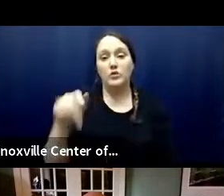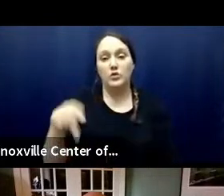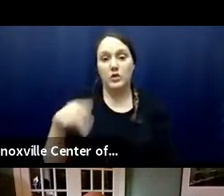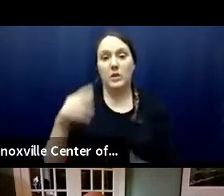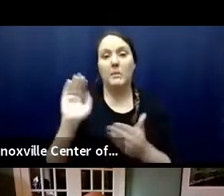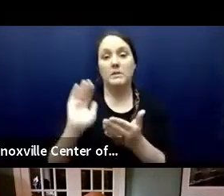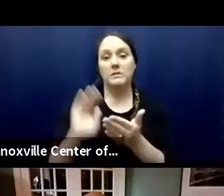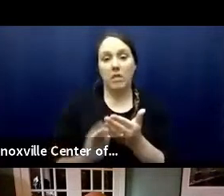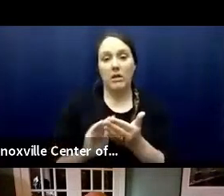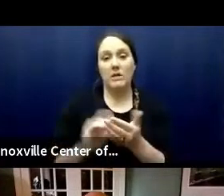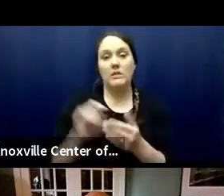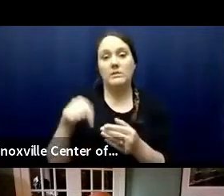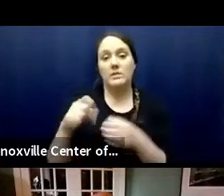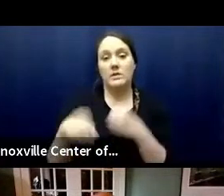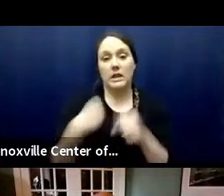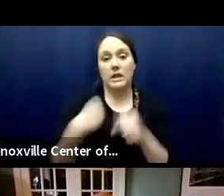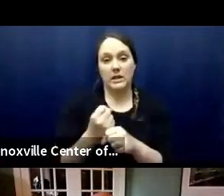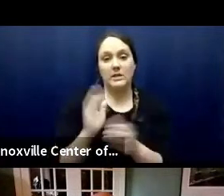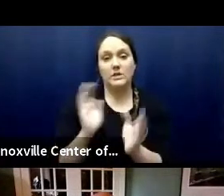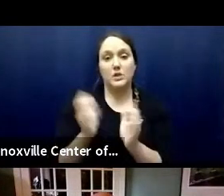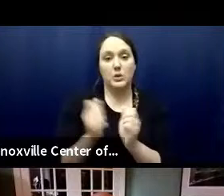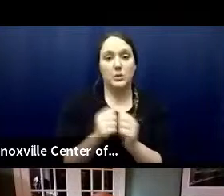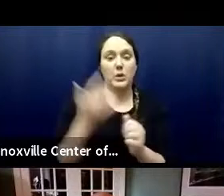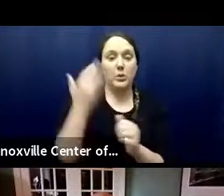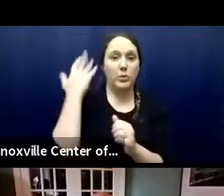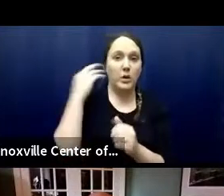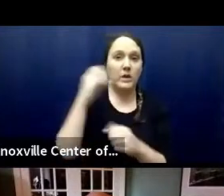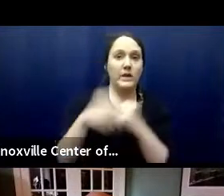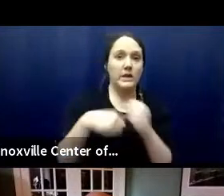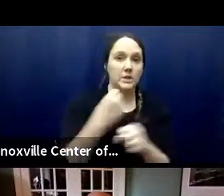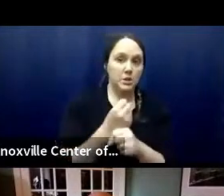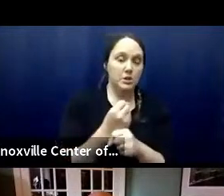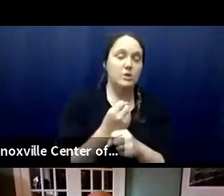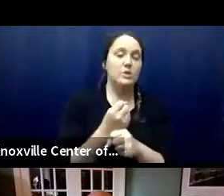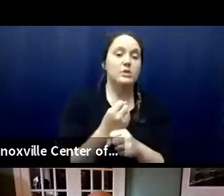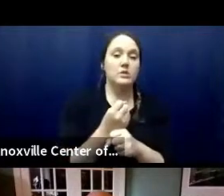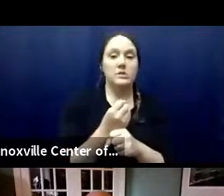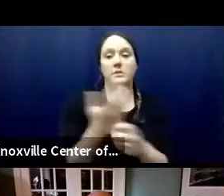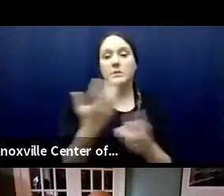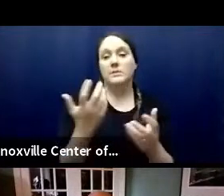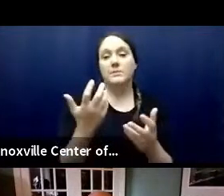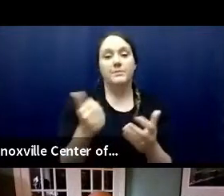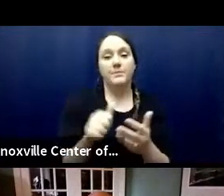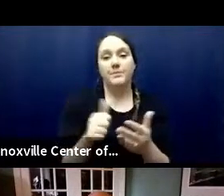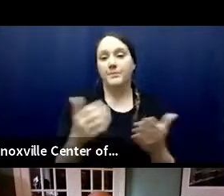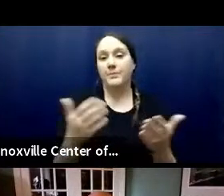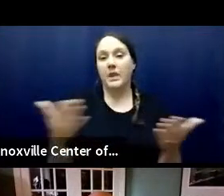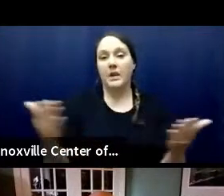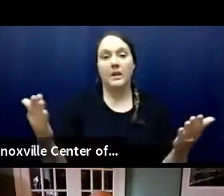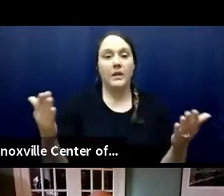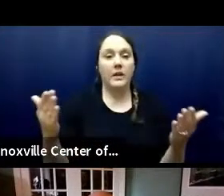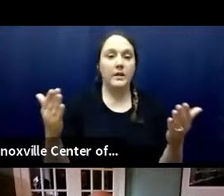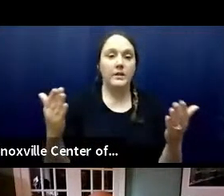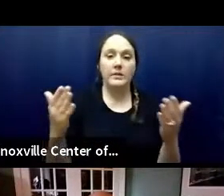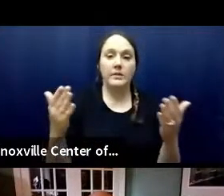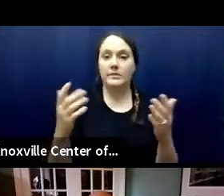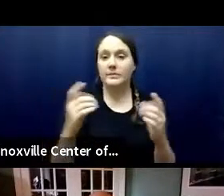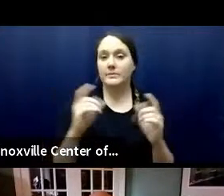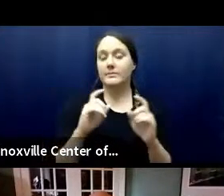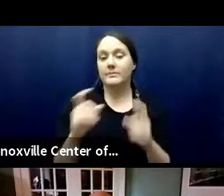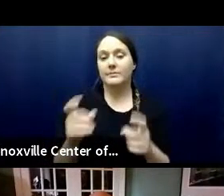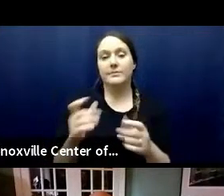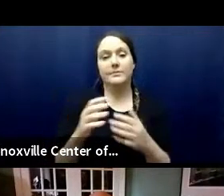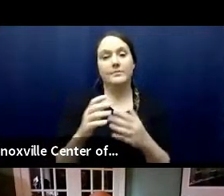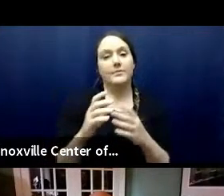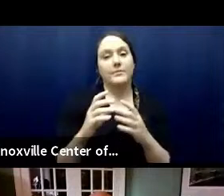this year than it has been in prior years. And I mean, guys, anything to give them